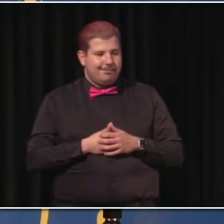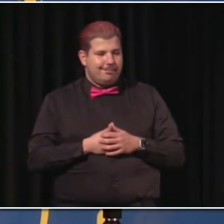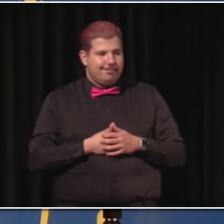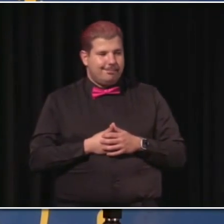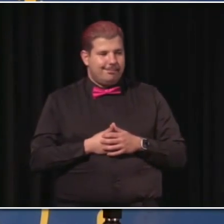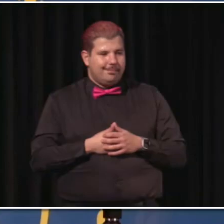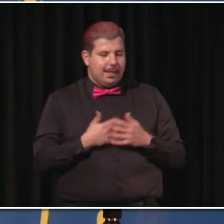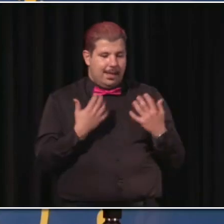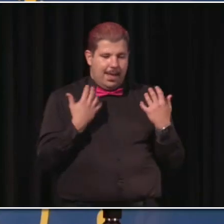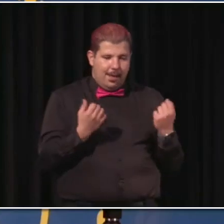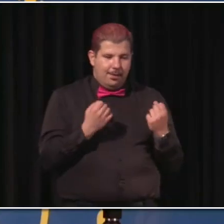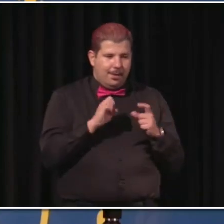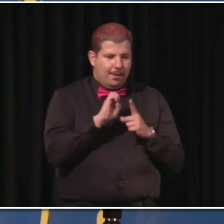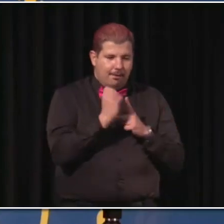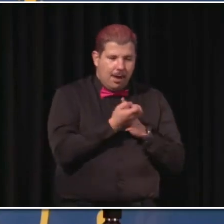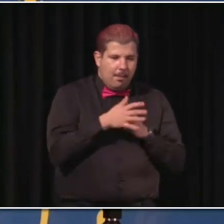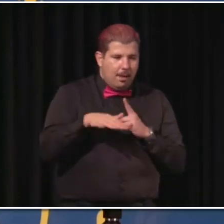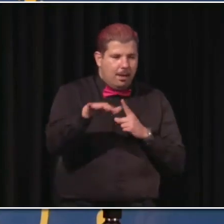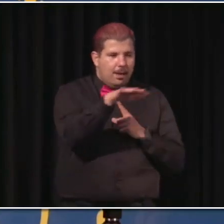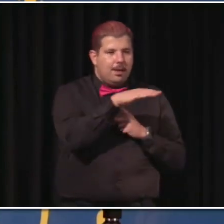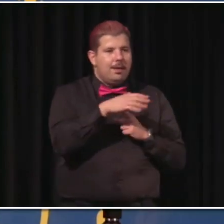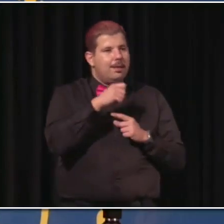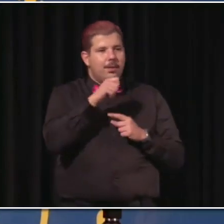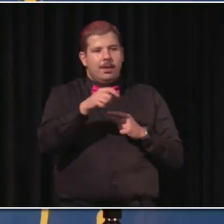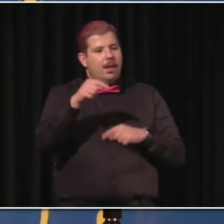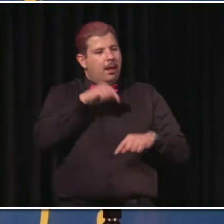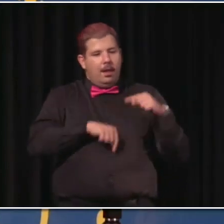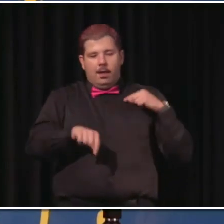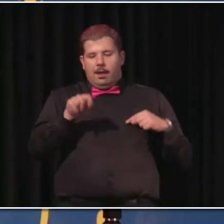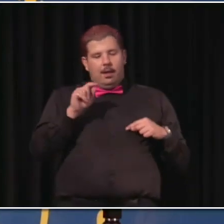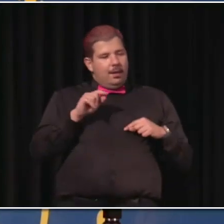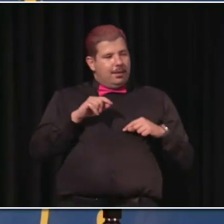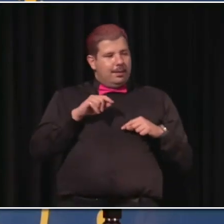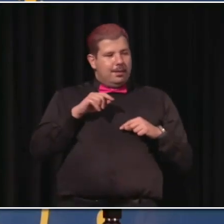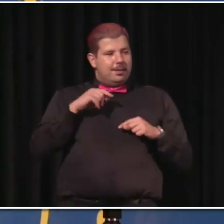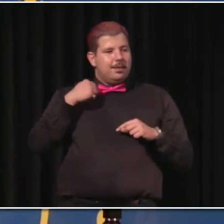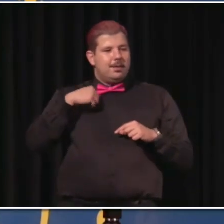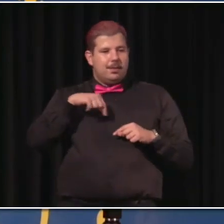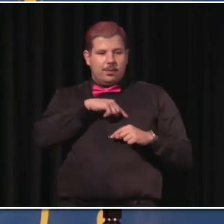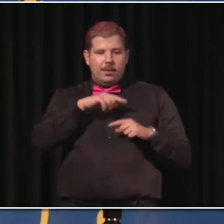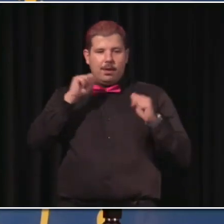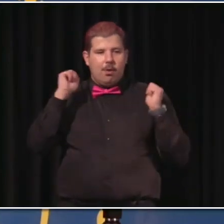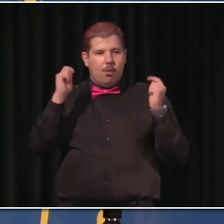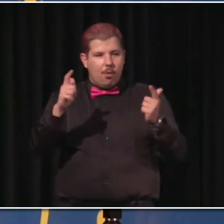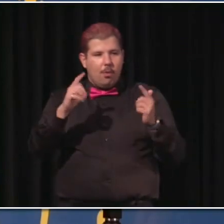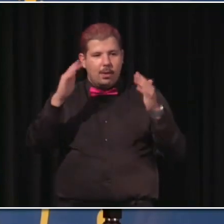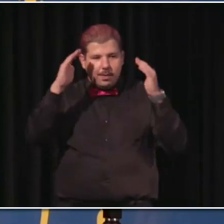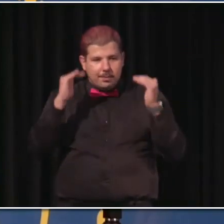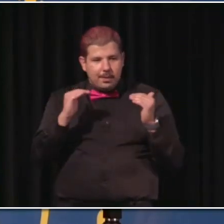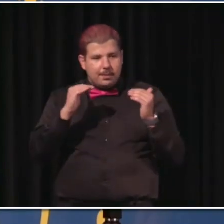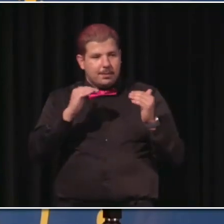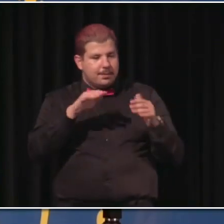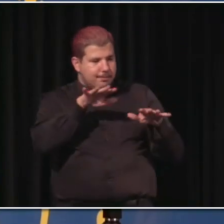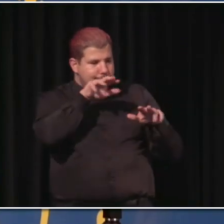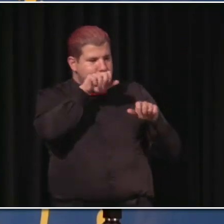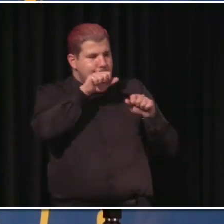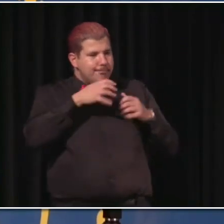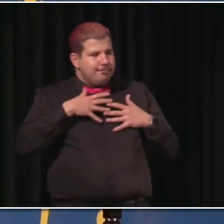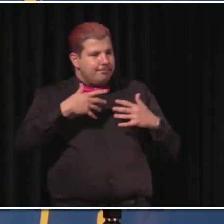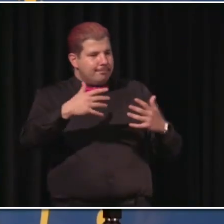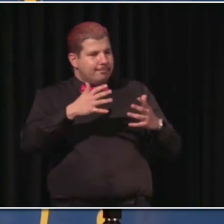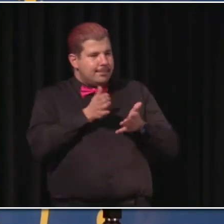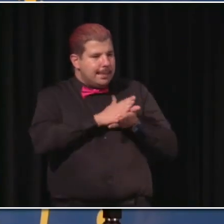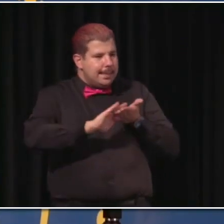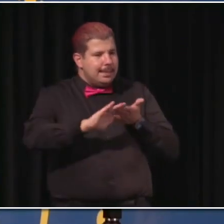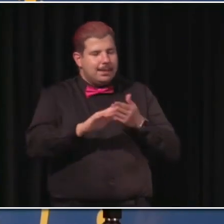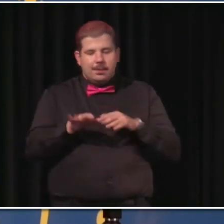And on a healthy environment, we're not backing down because we all expect to breathe clean air, swim in